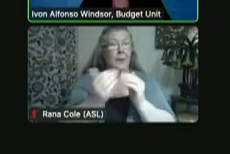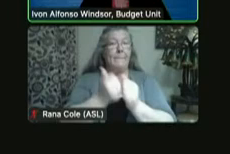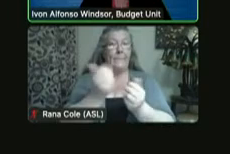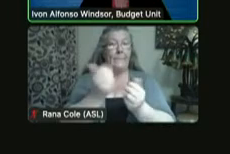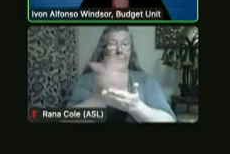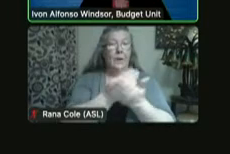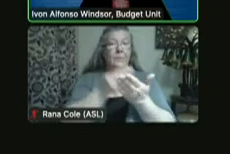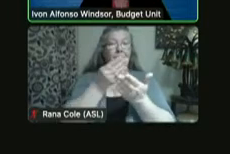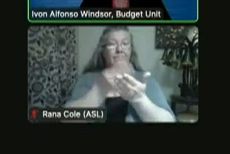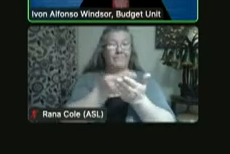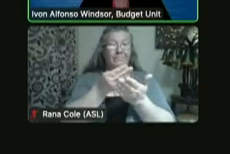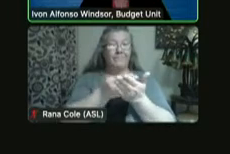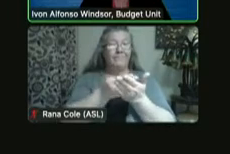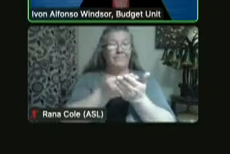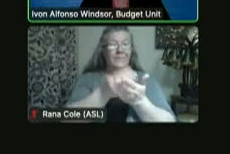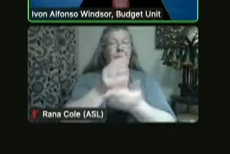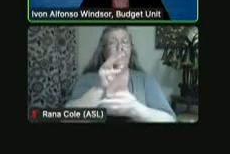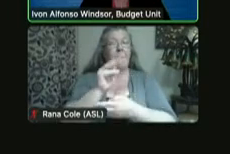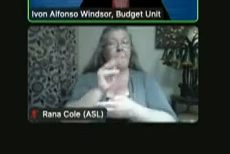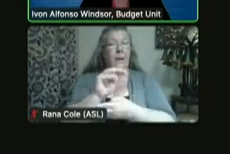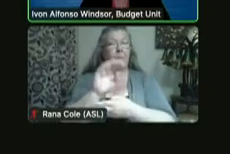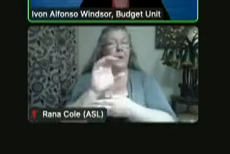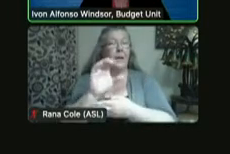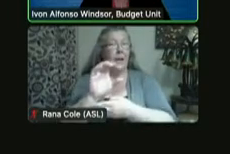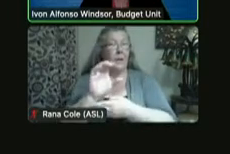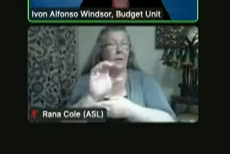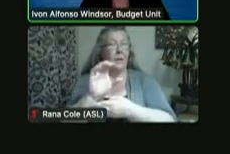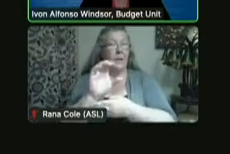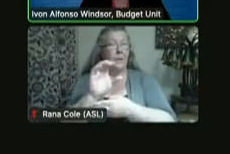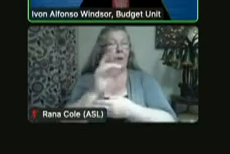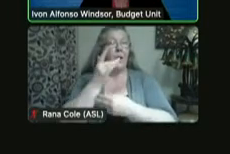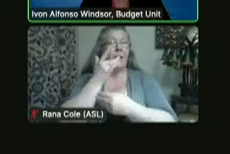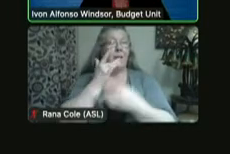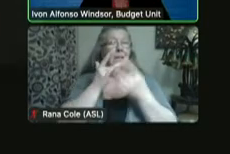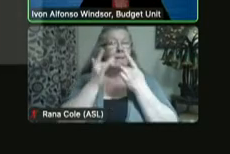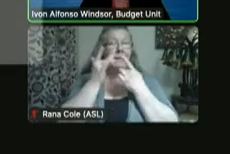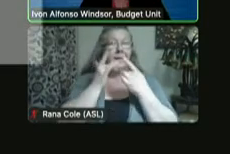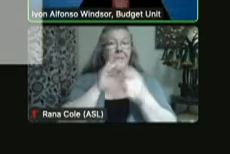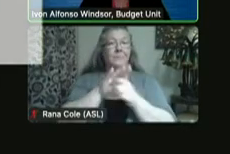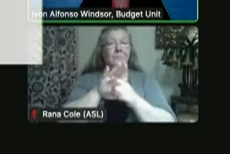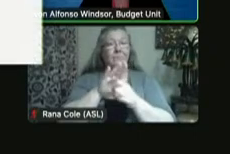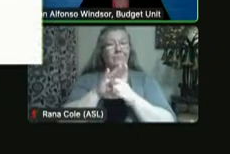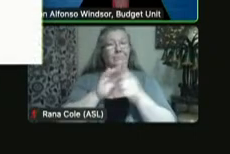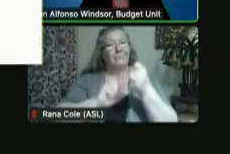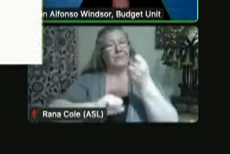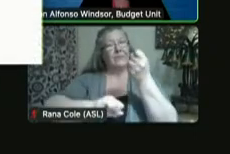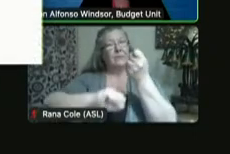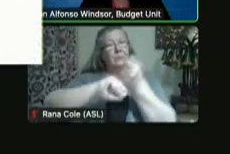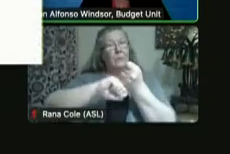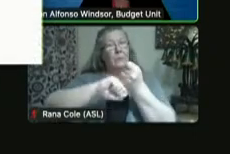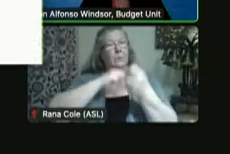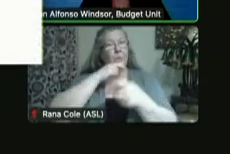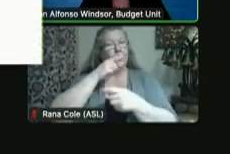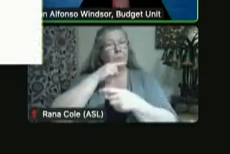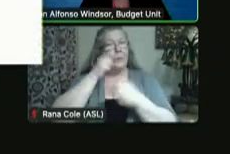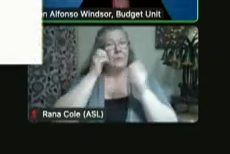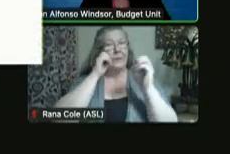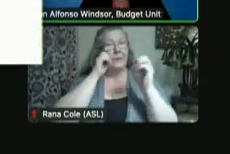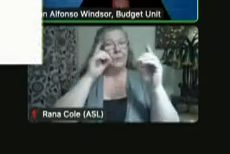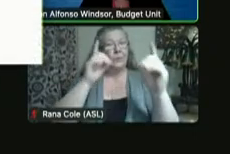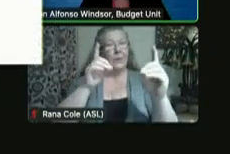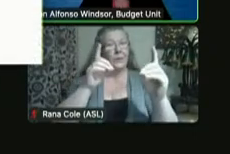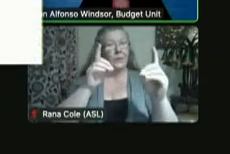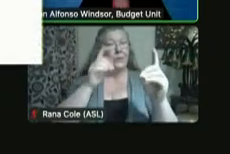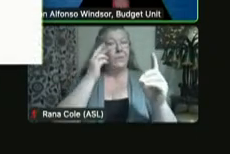County. We are fortunate to live in a community that is as supportive of public education as Montgomery County is. And for that, we want to thank